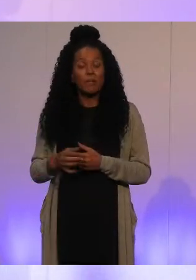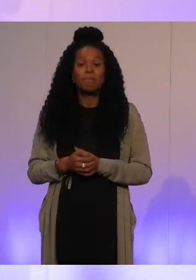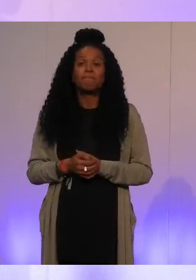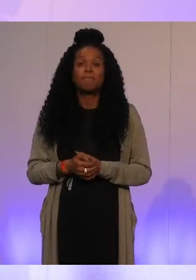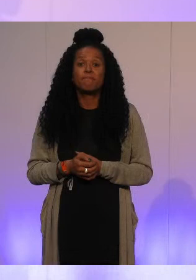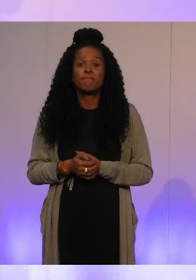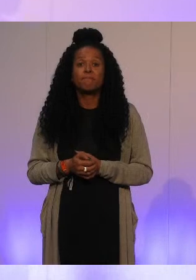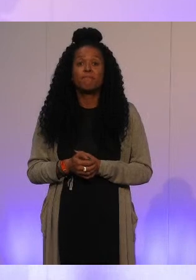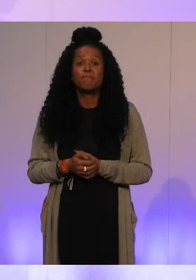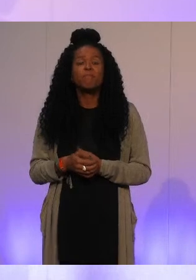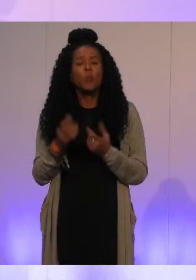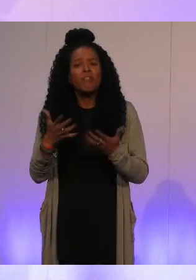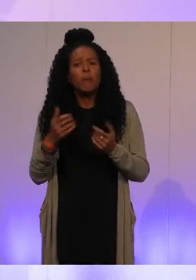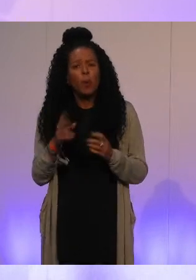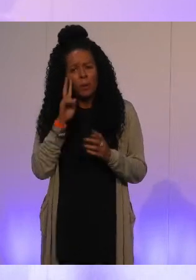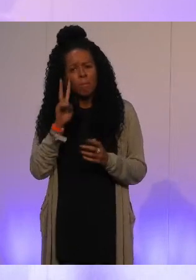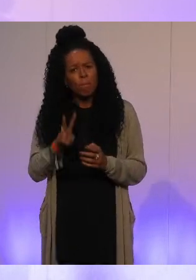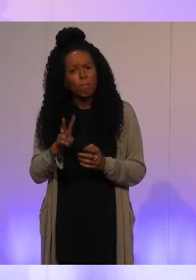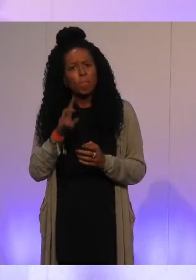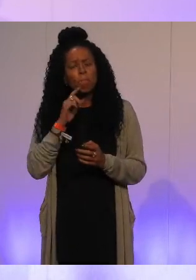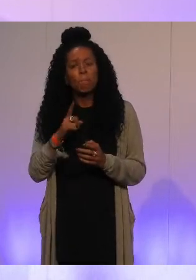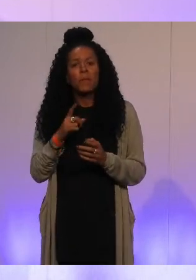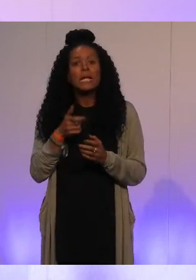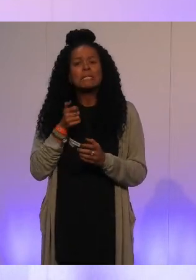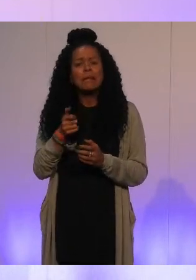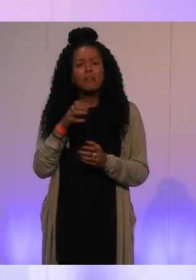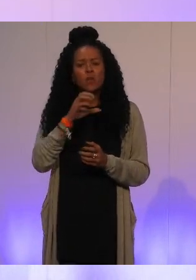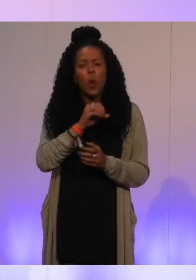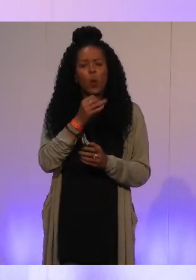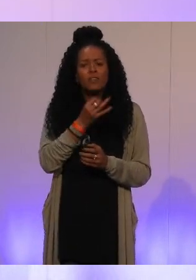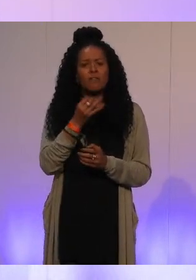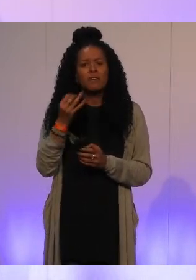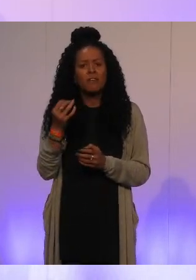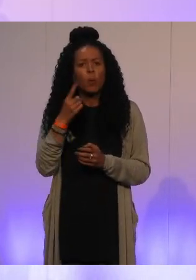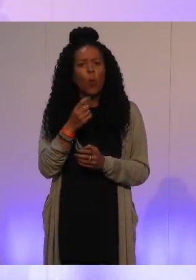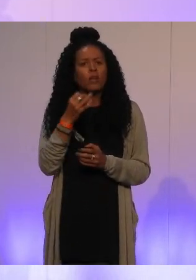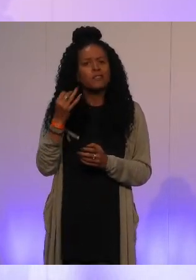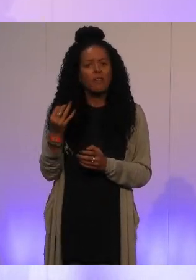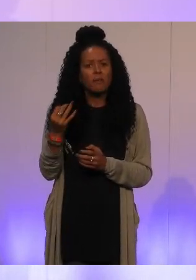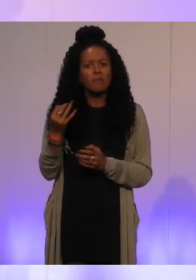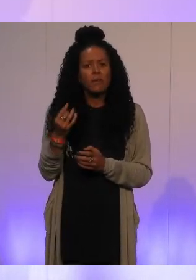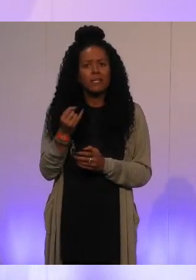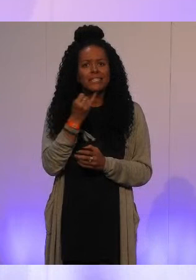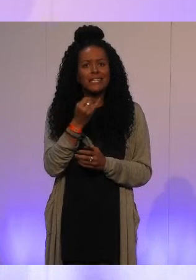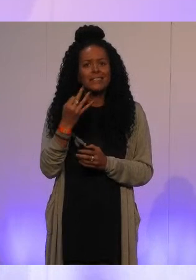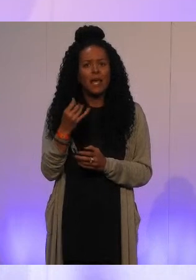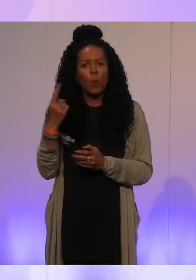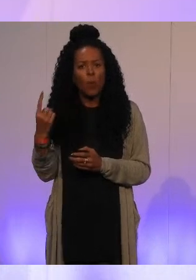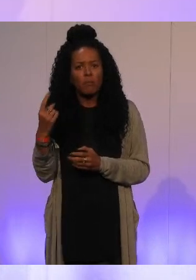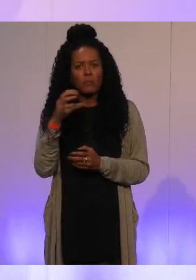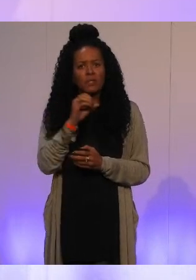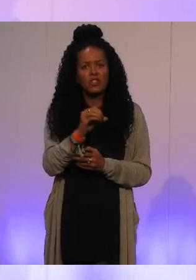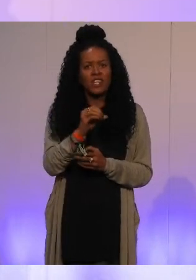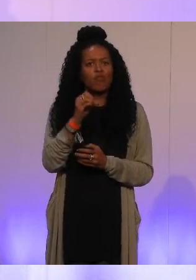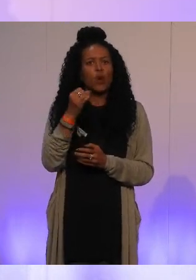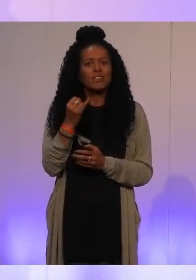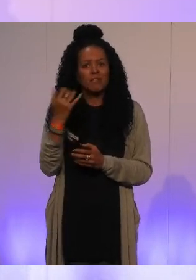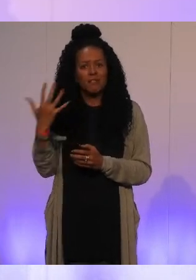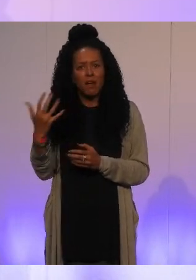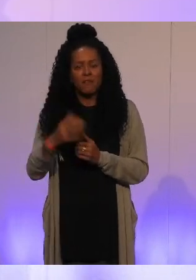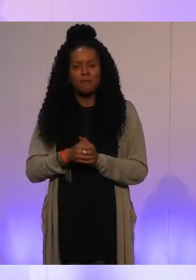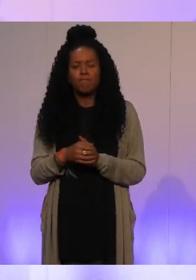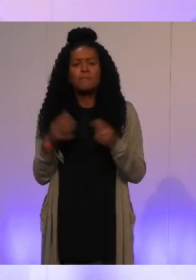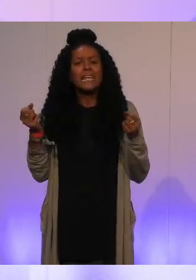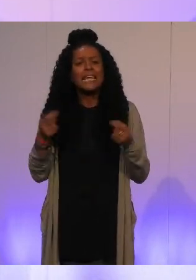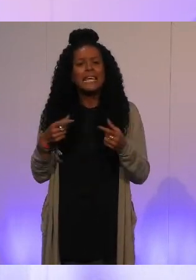going to give you a moment to have a look. So the text is 07717 681 065.